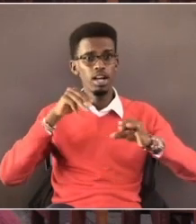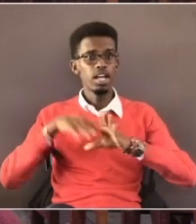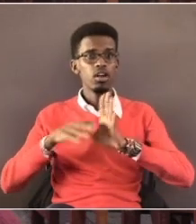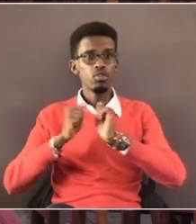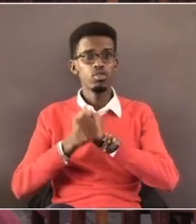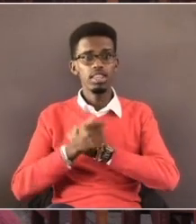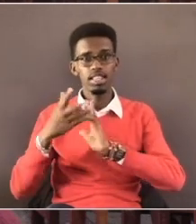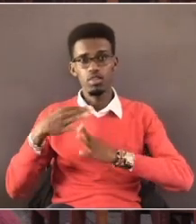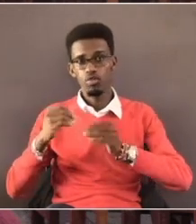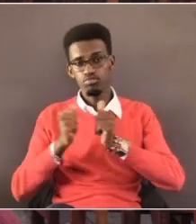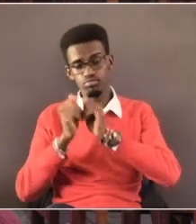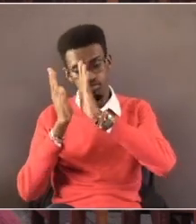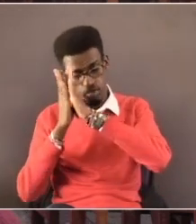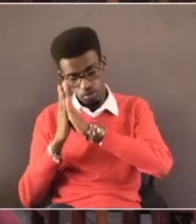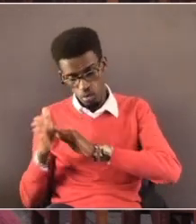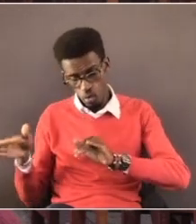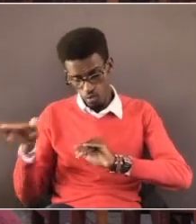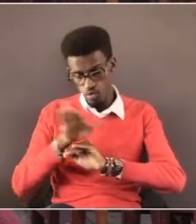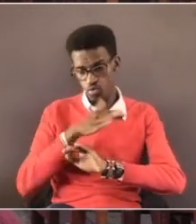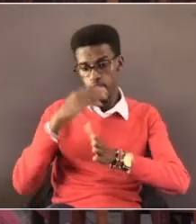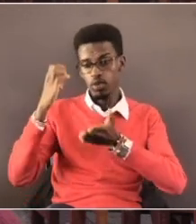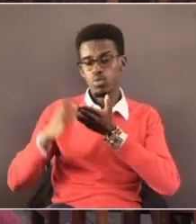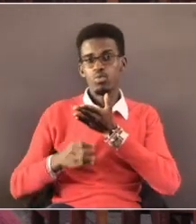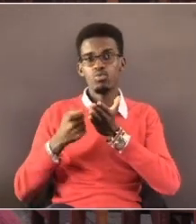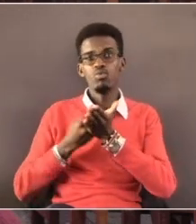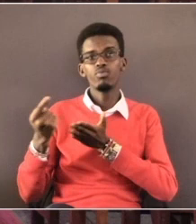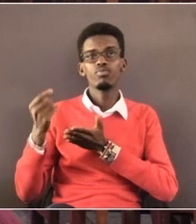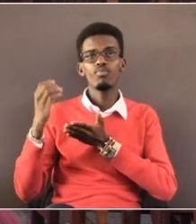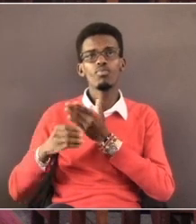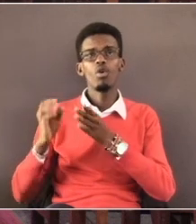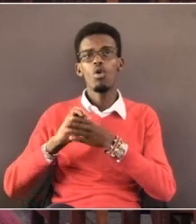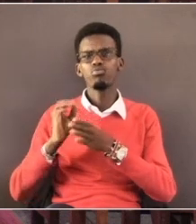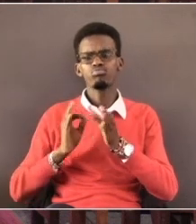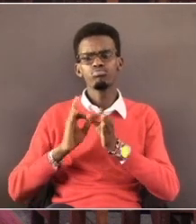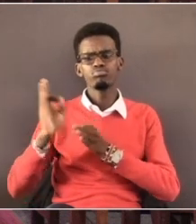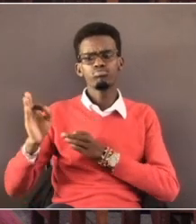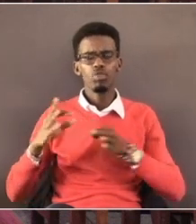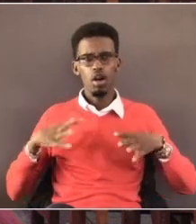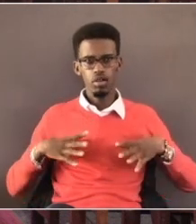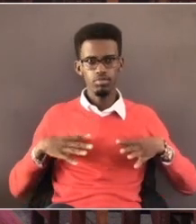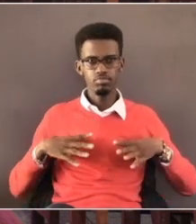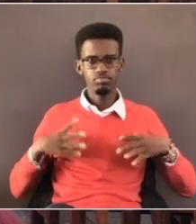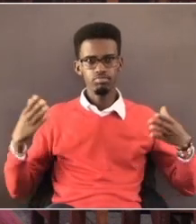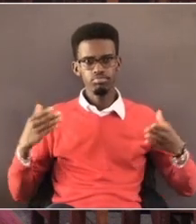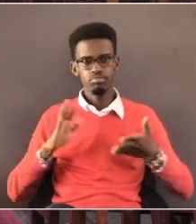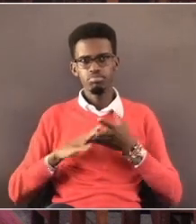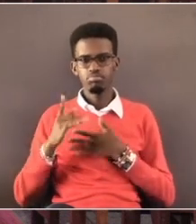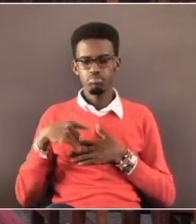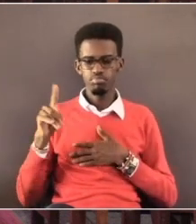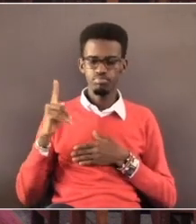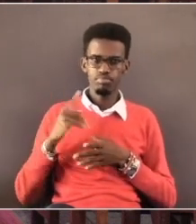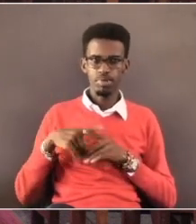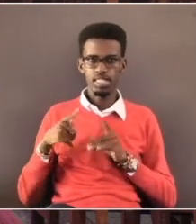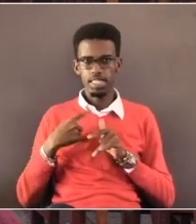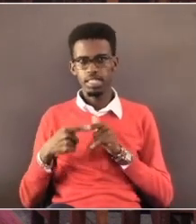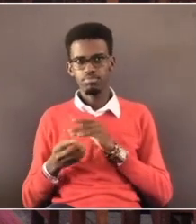you have gone for a sleepover or over the weekend or those long holidays. It may not be right, but I am